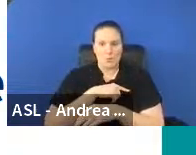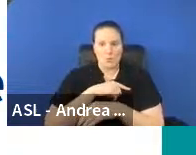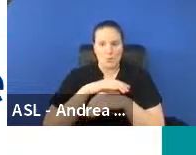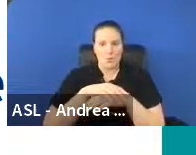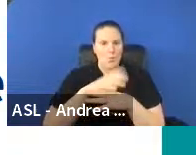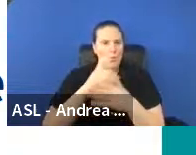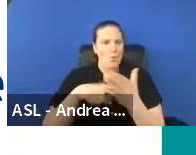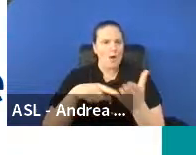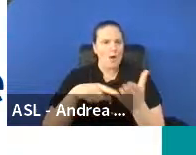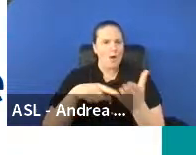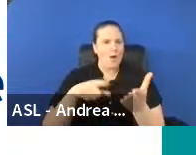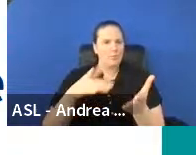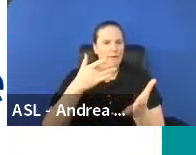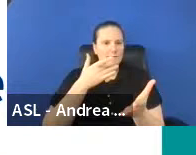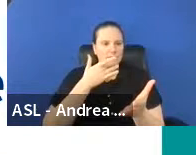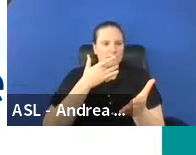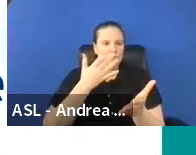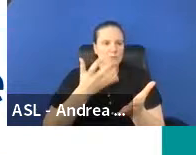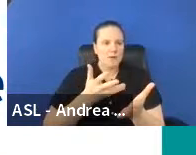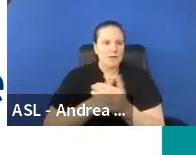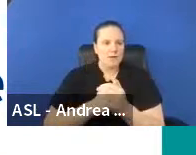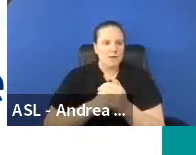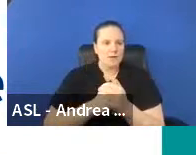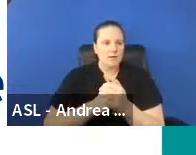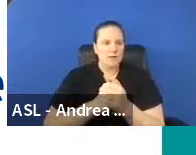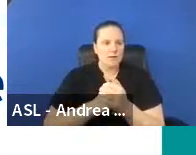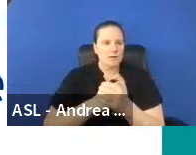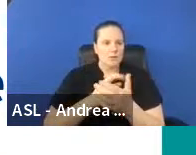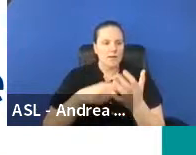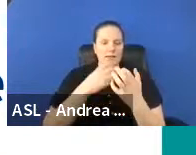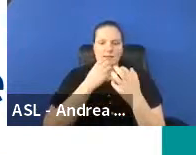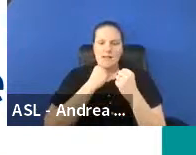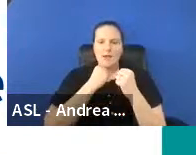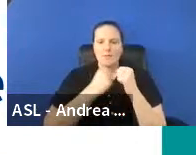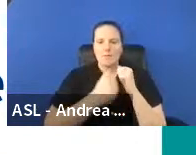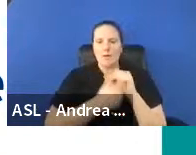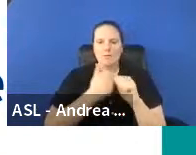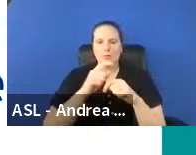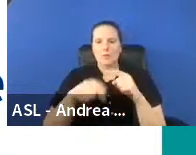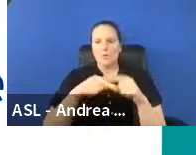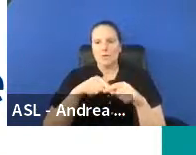what their preference was, what they care most about when accessing